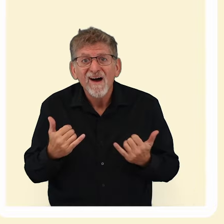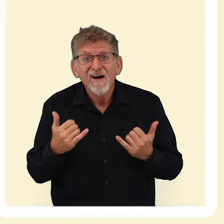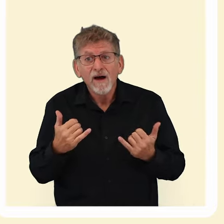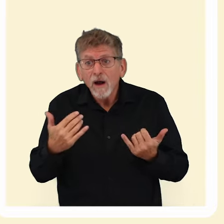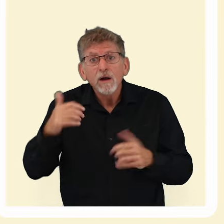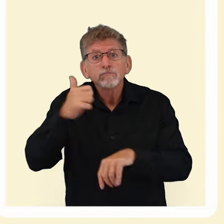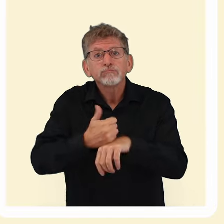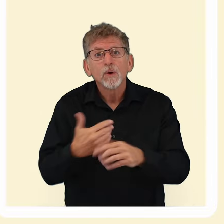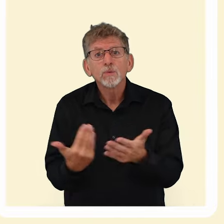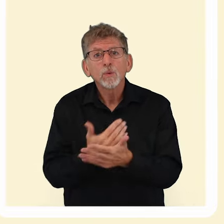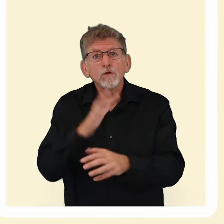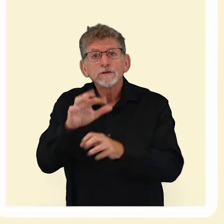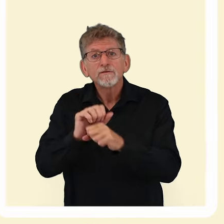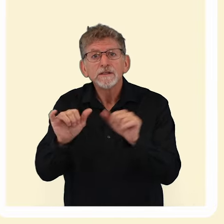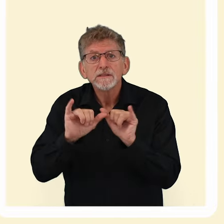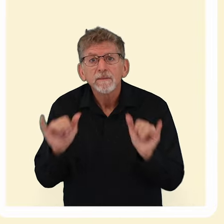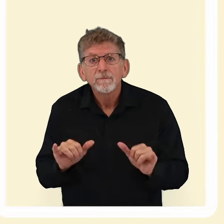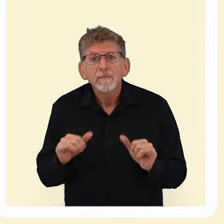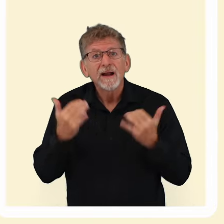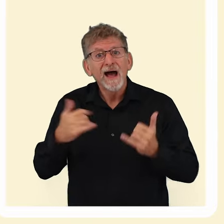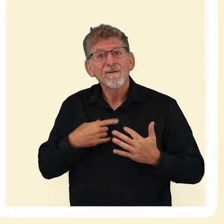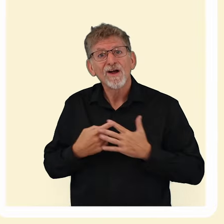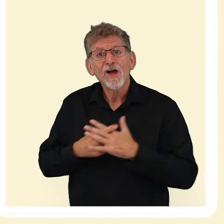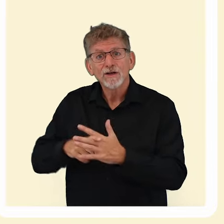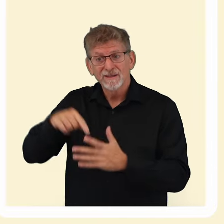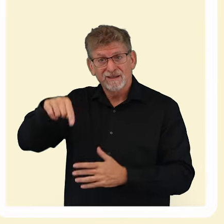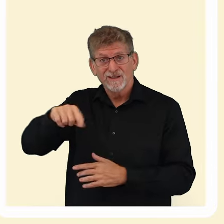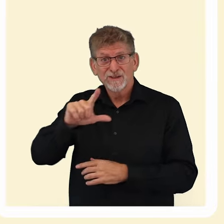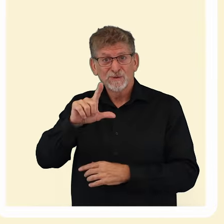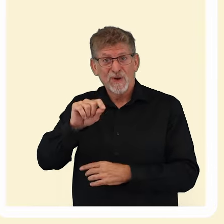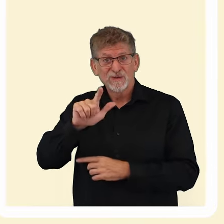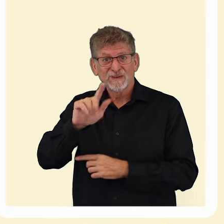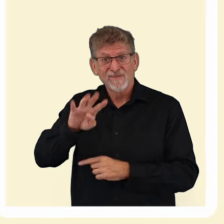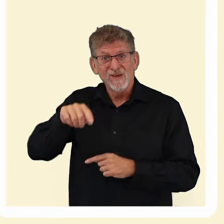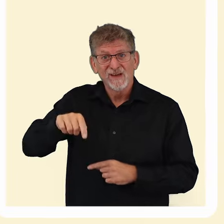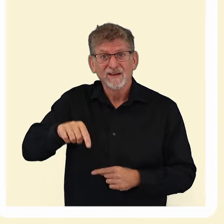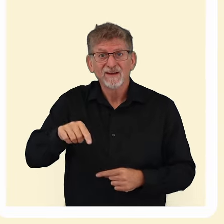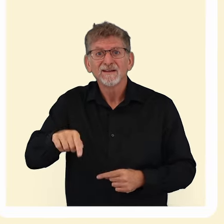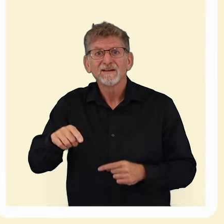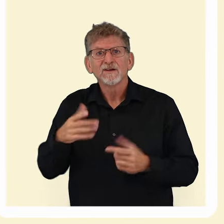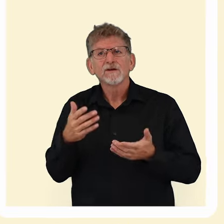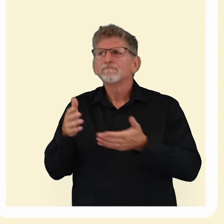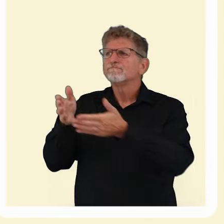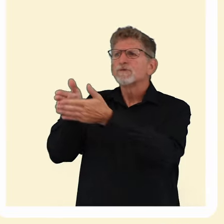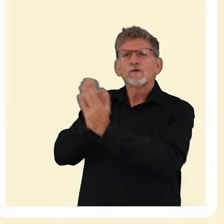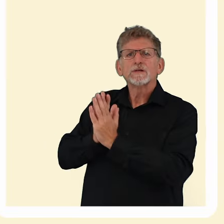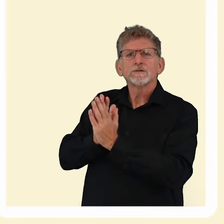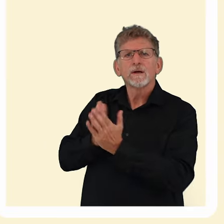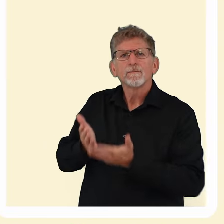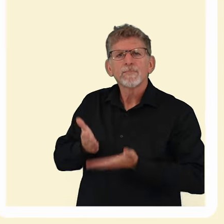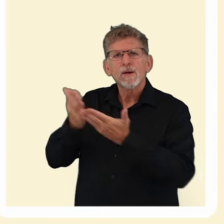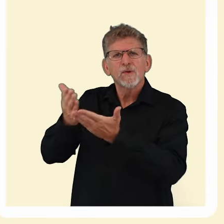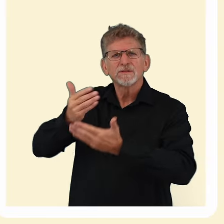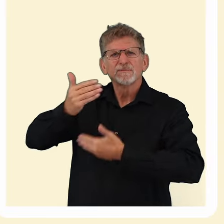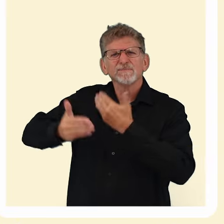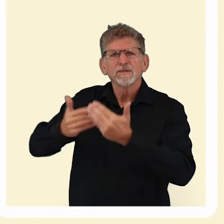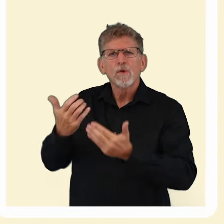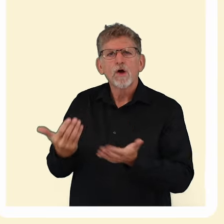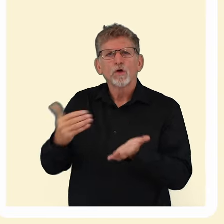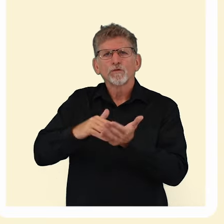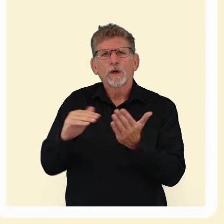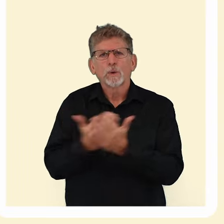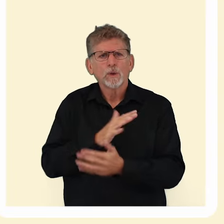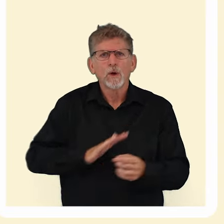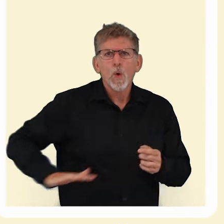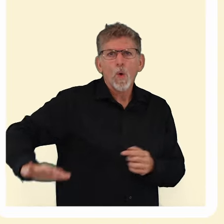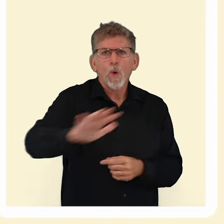year, 2024, the request for proposal process for renewing the entire fleet, the rest of the fleet for the rest of Canada. Mm. So